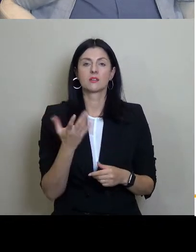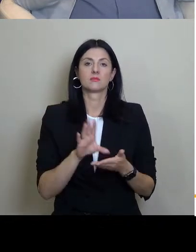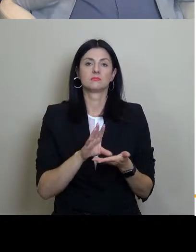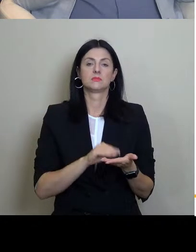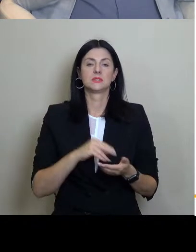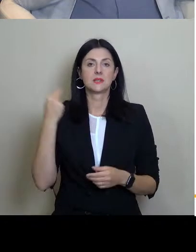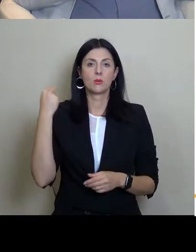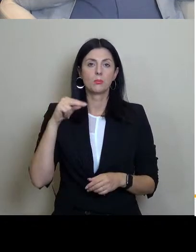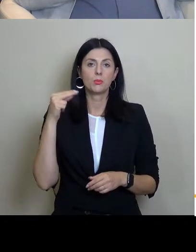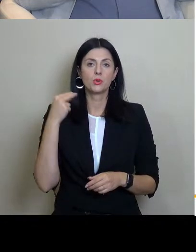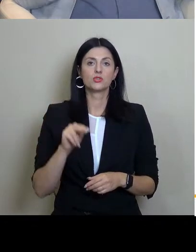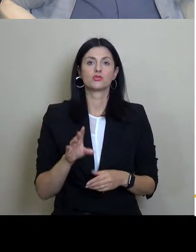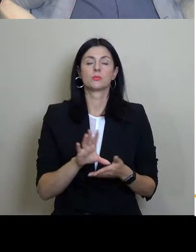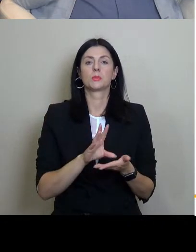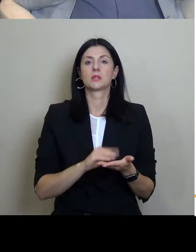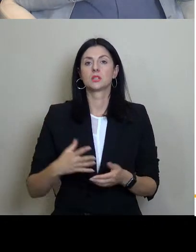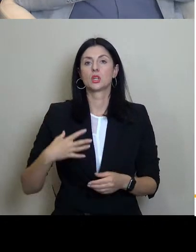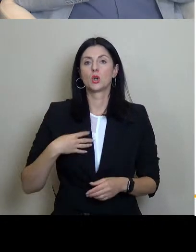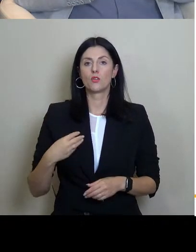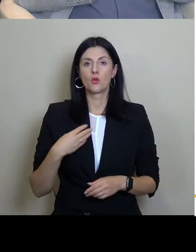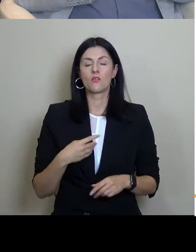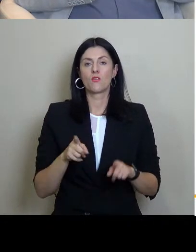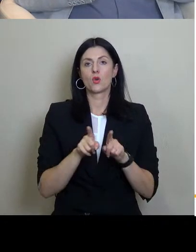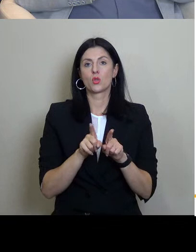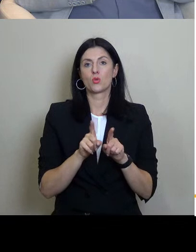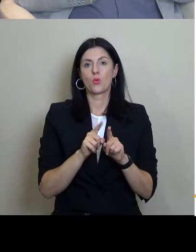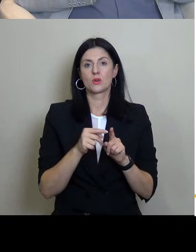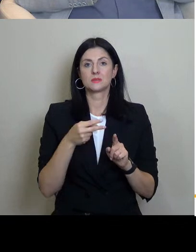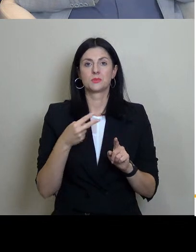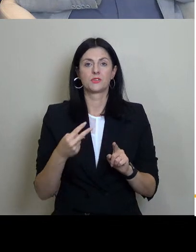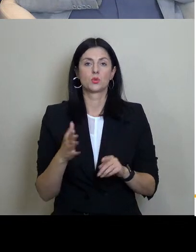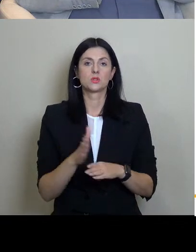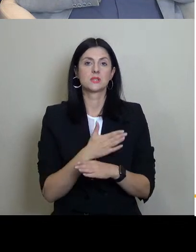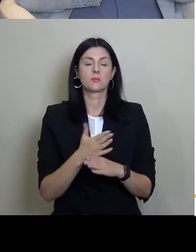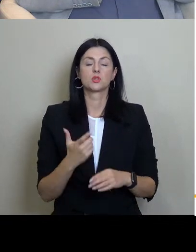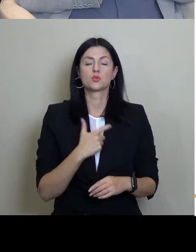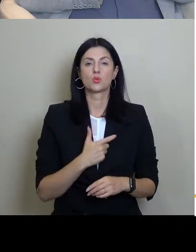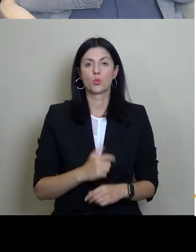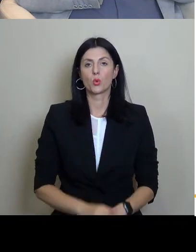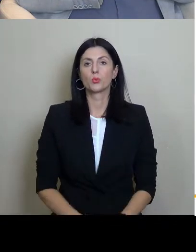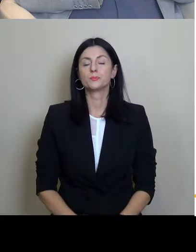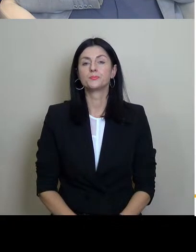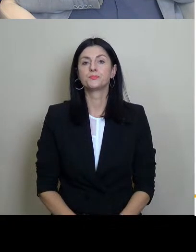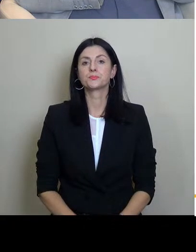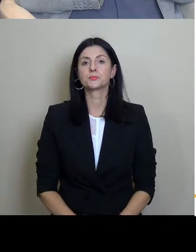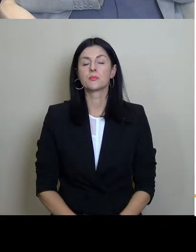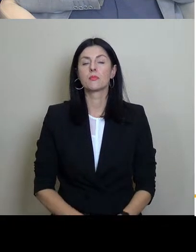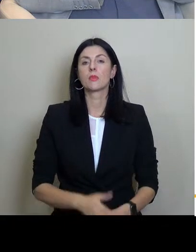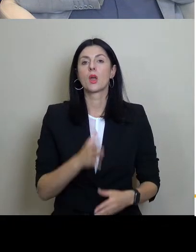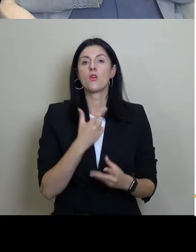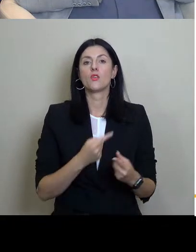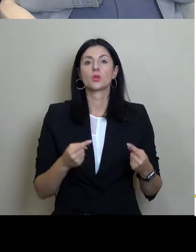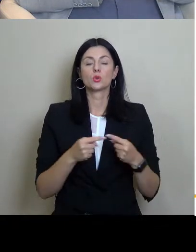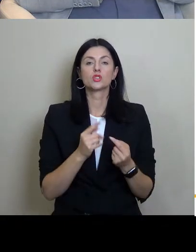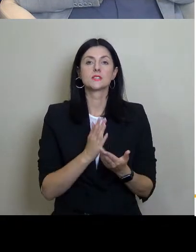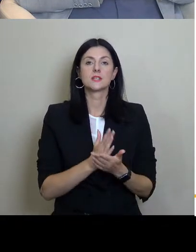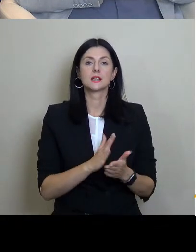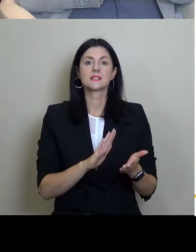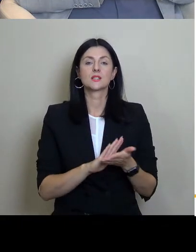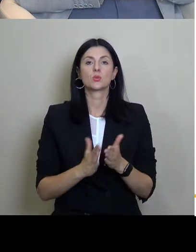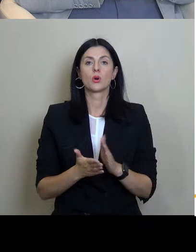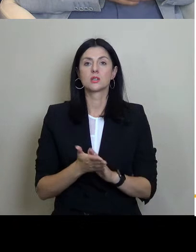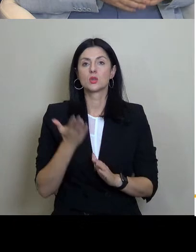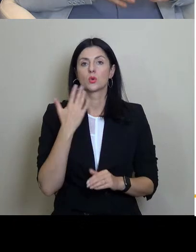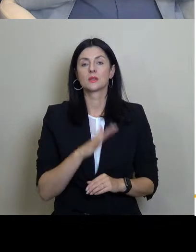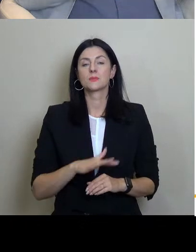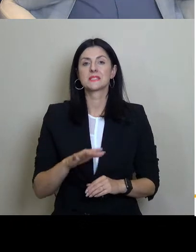take the example of Kharkiv or Zaporizhzhia or Lviv. This actually works, but there are